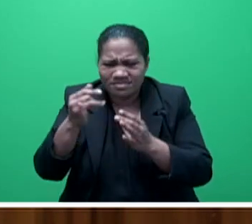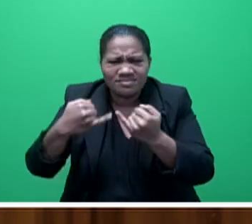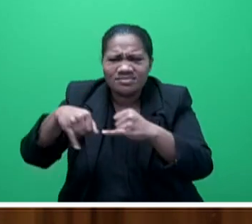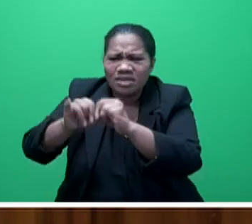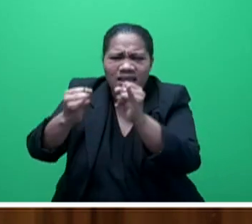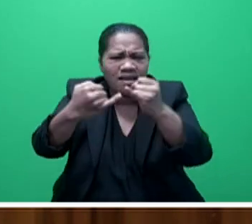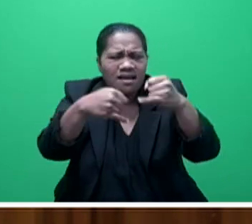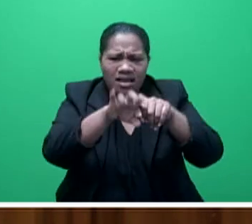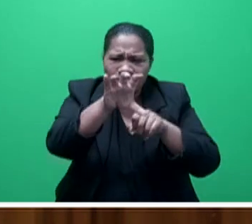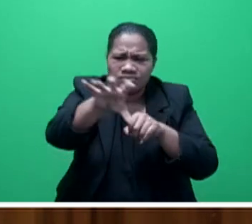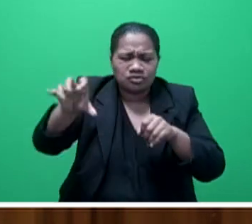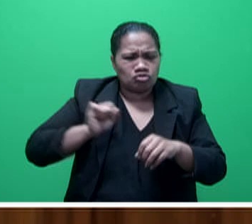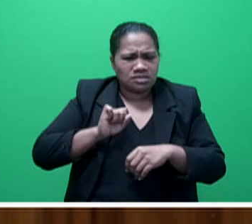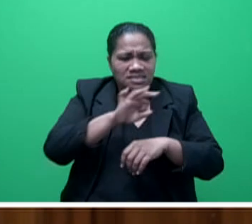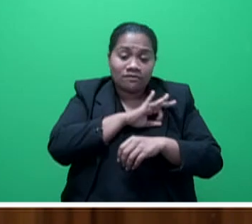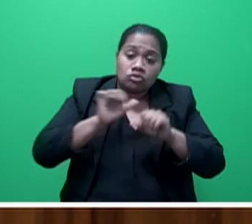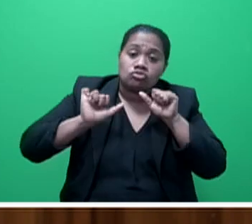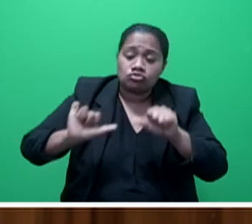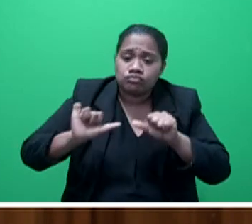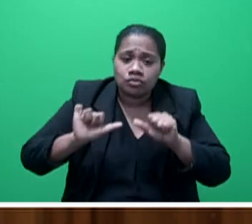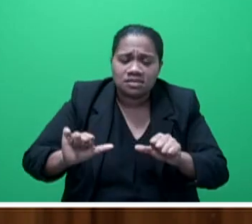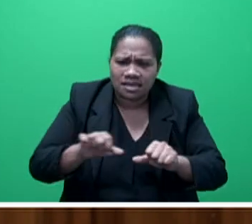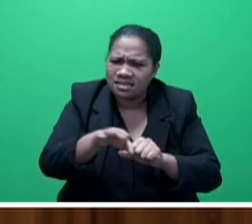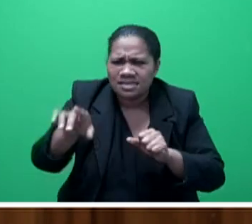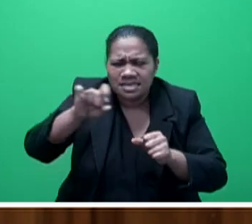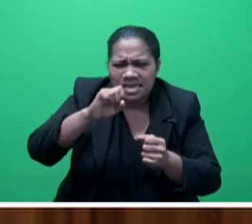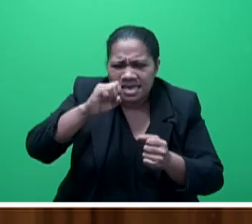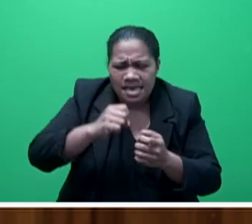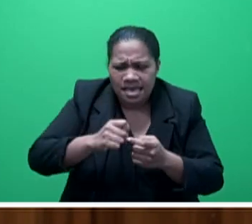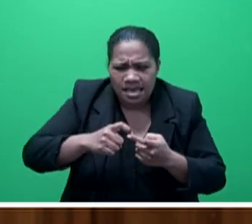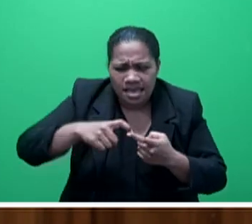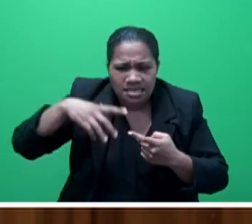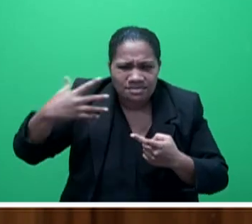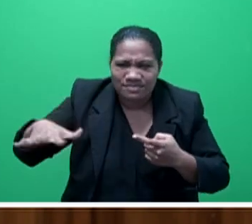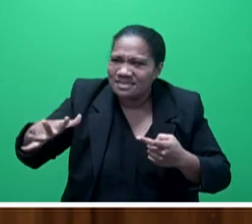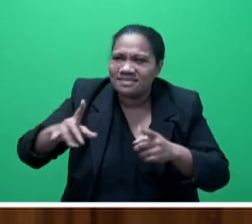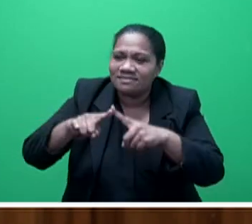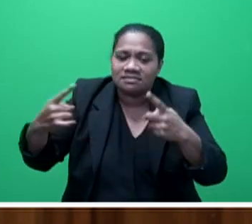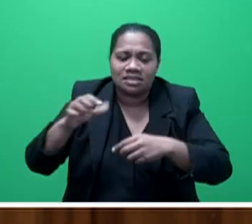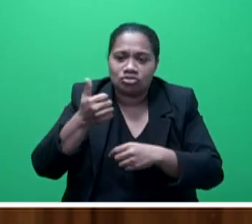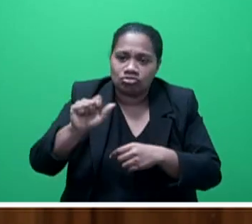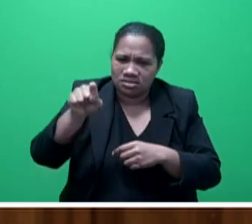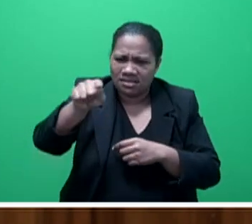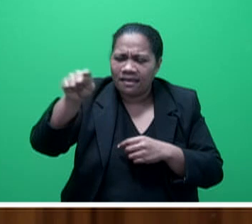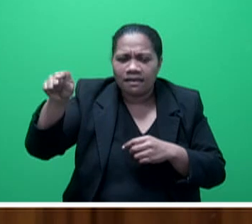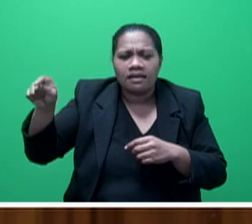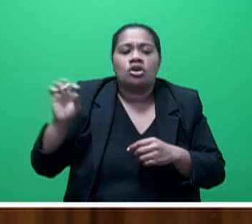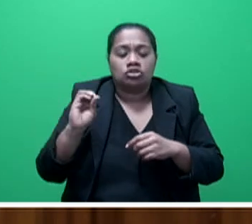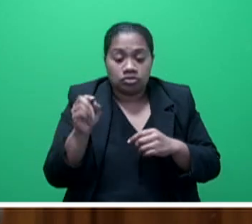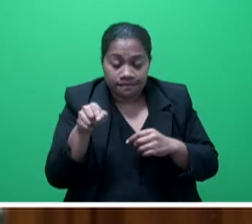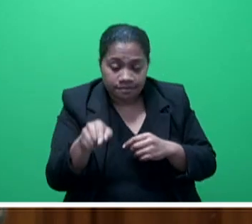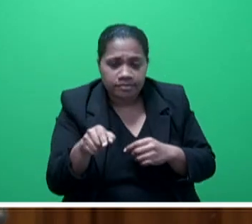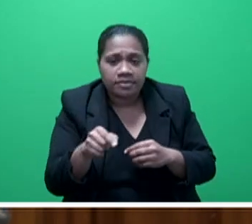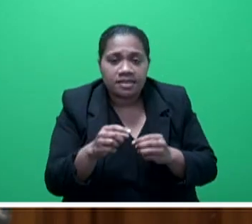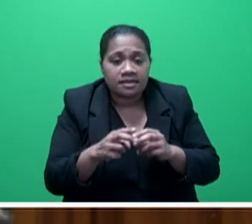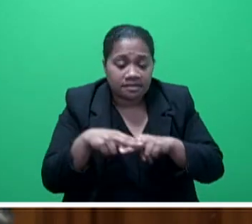islands and to protect the delicate and expensive instrument equipment of the existing network. The Fiji Met has been innovative in its service